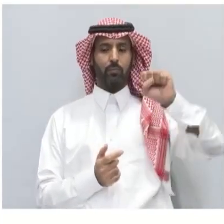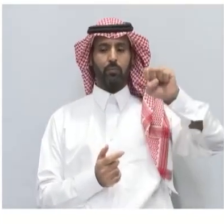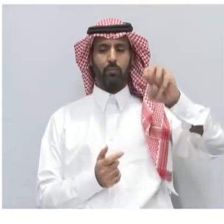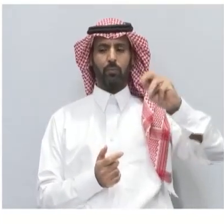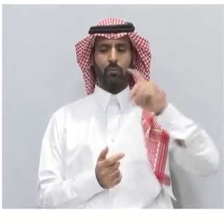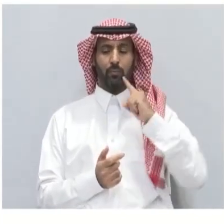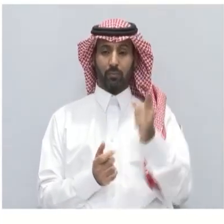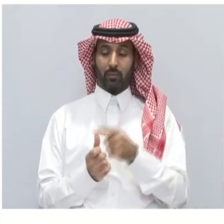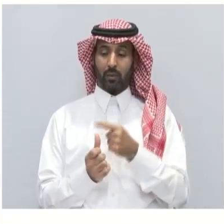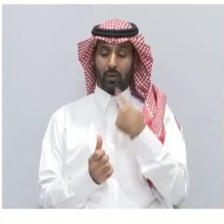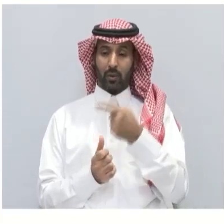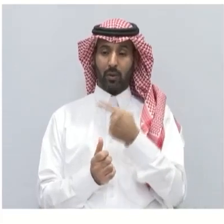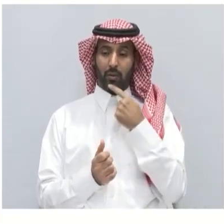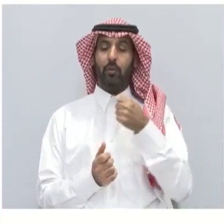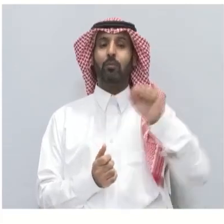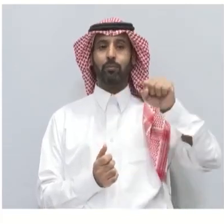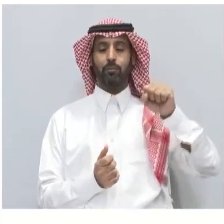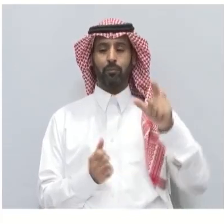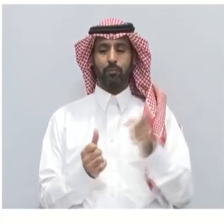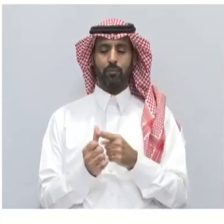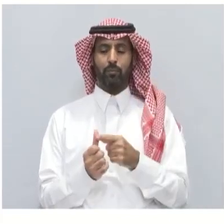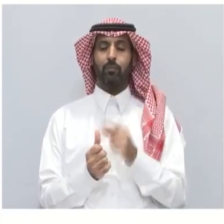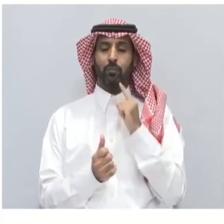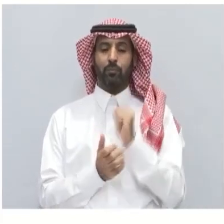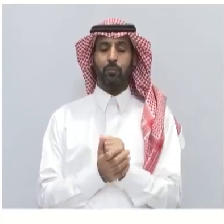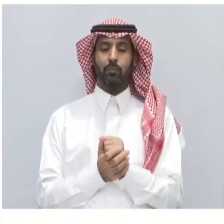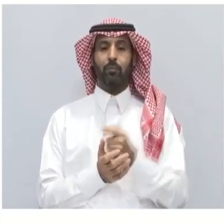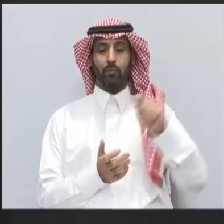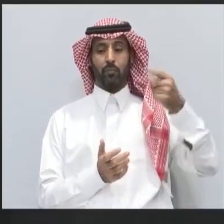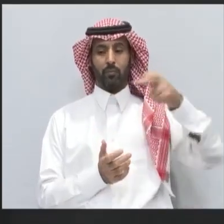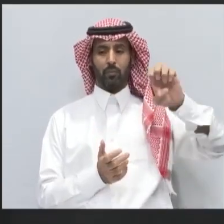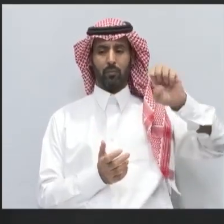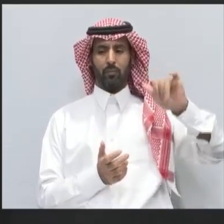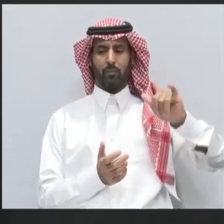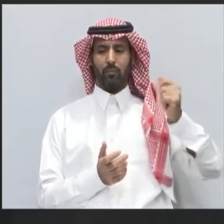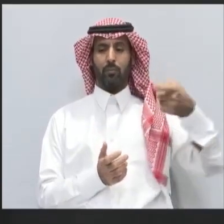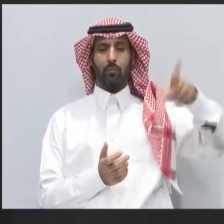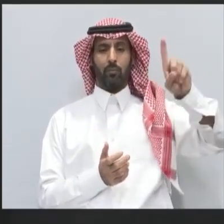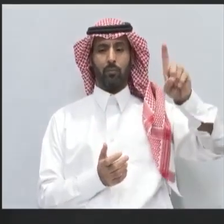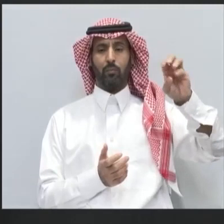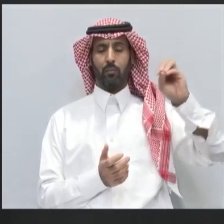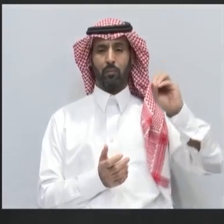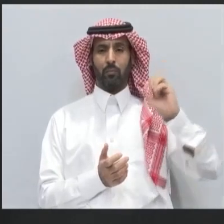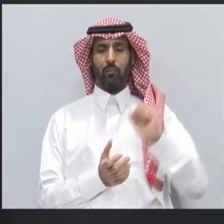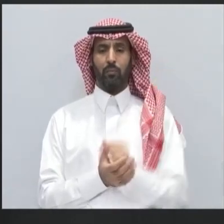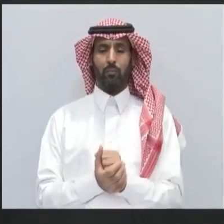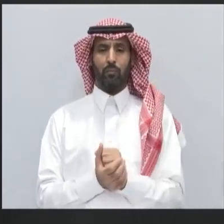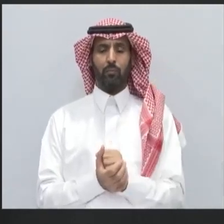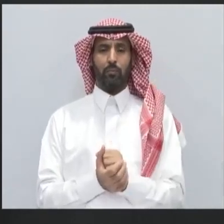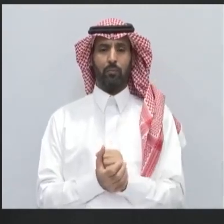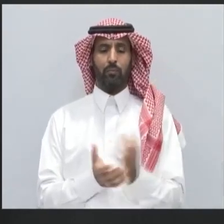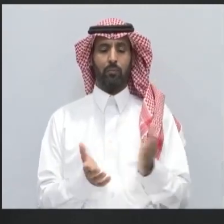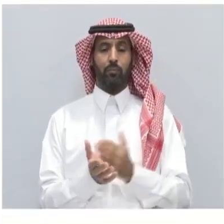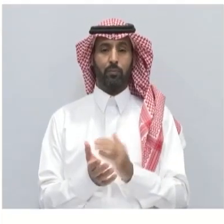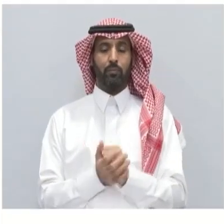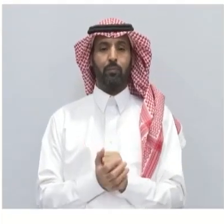do. Do they? Yes, they do. This is a yes-no question. You echo the auxiliary verb. Do they? Yes, they do.